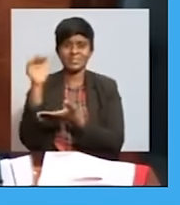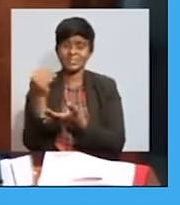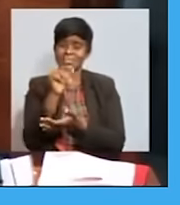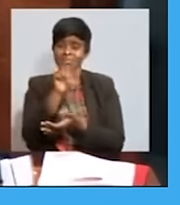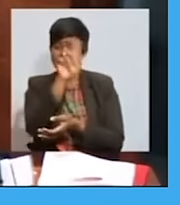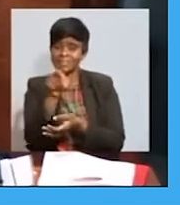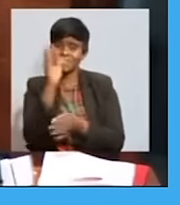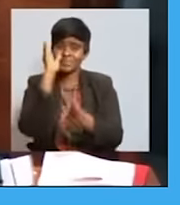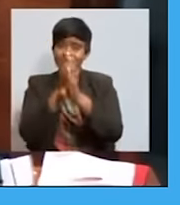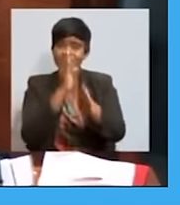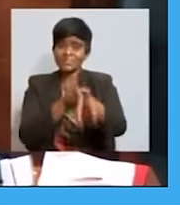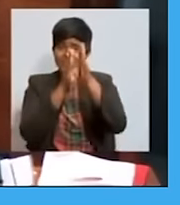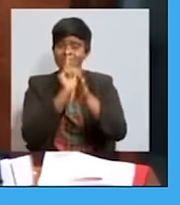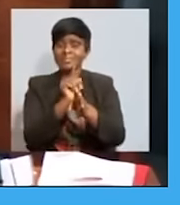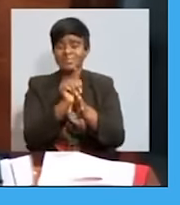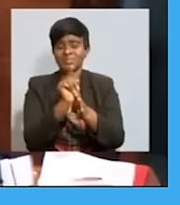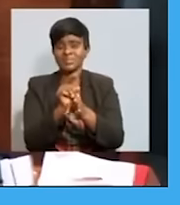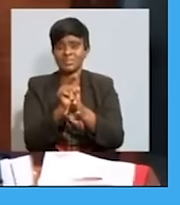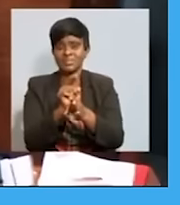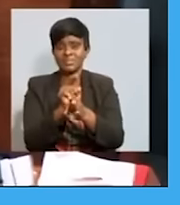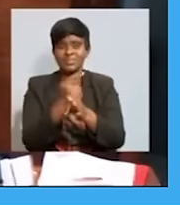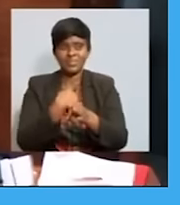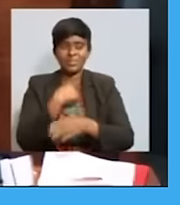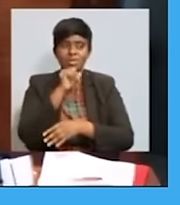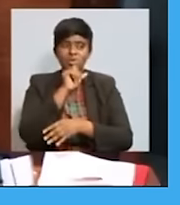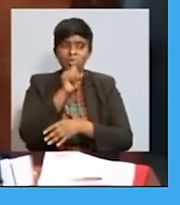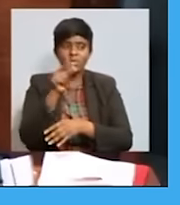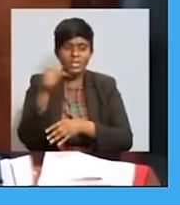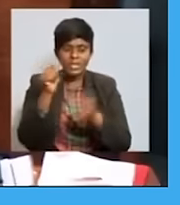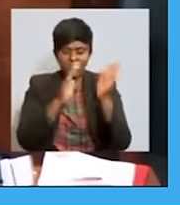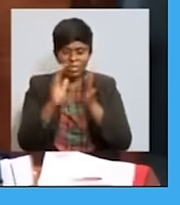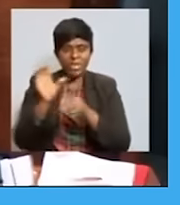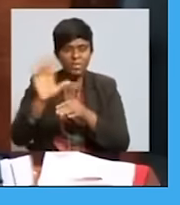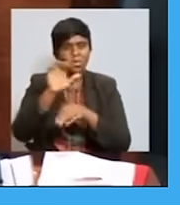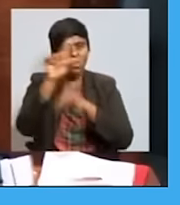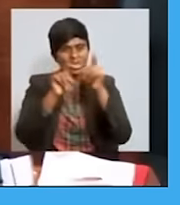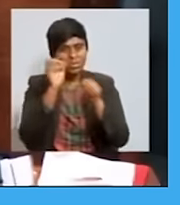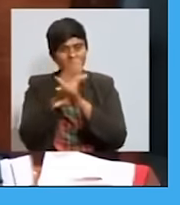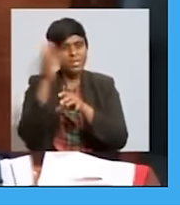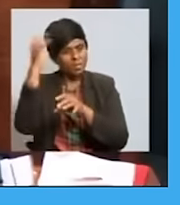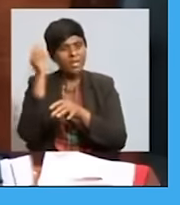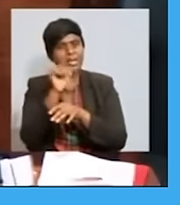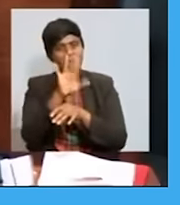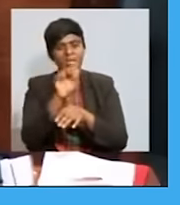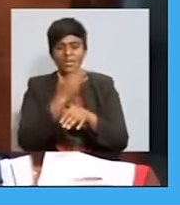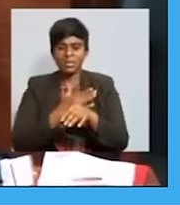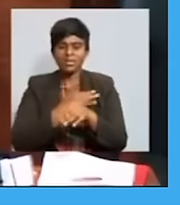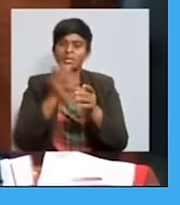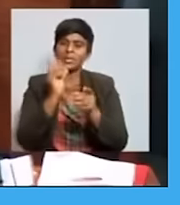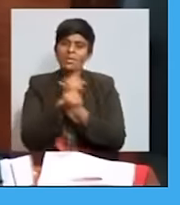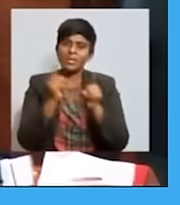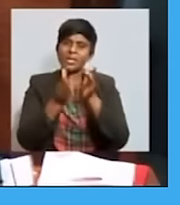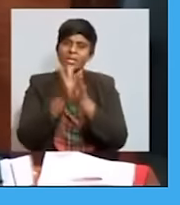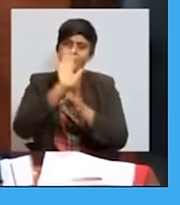question should be straightforward. I'm sure you've already prepared your question in your mind. So please just ask